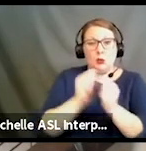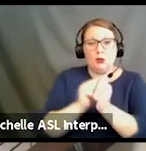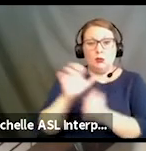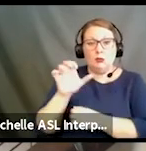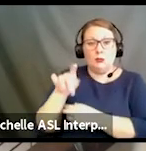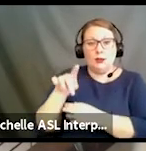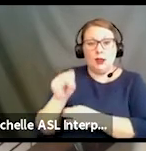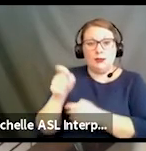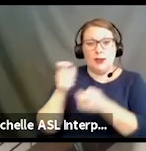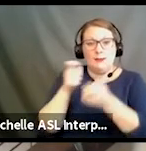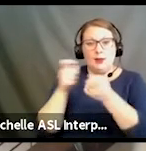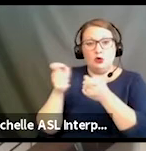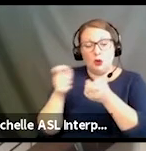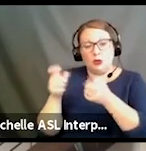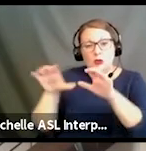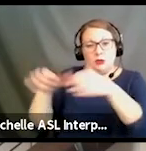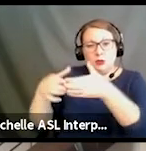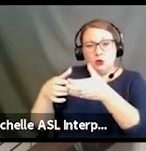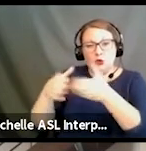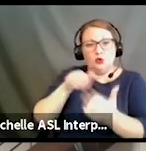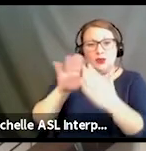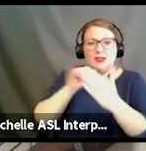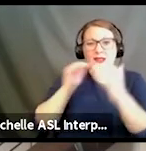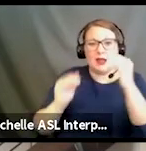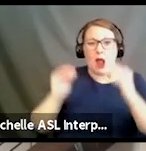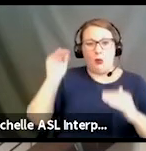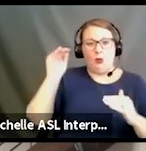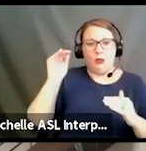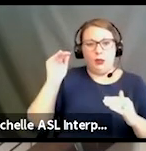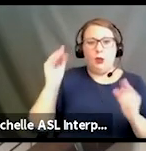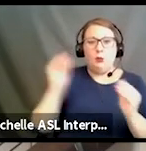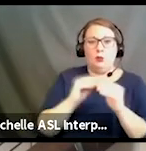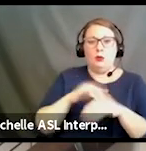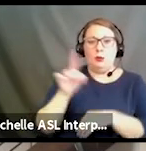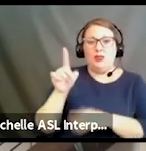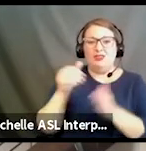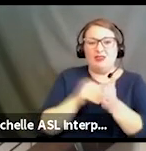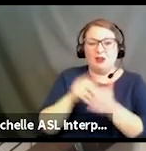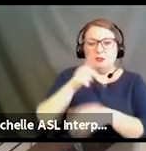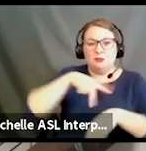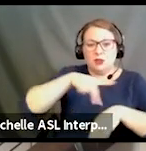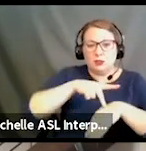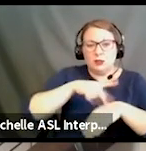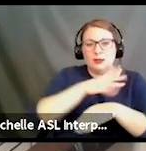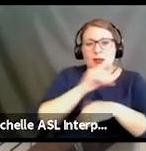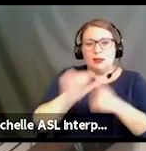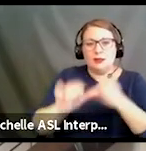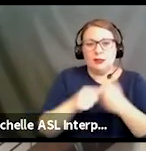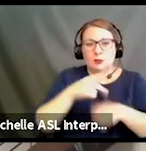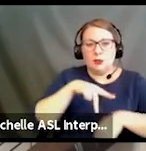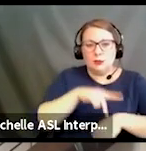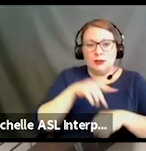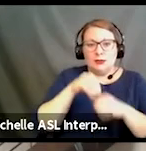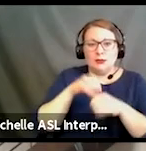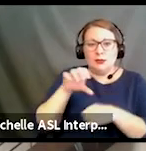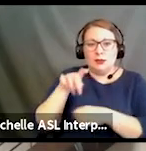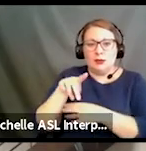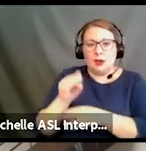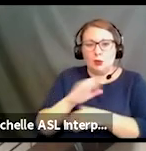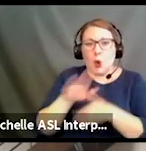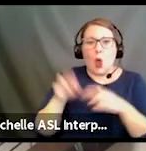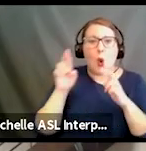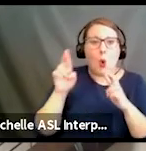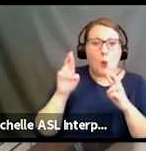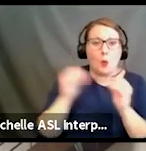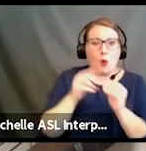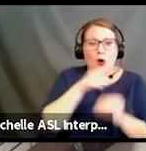CPS administration to address this inequity. The more than 1,000 principals and assistant principals in CPS all hope that